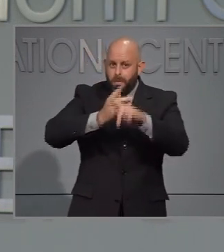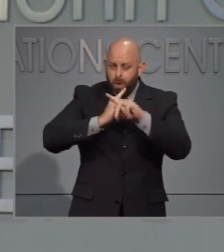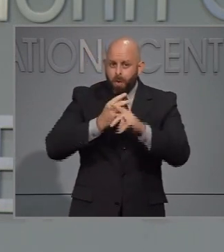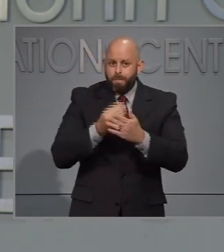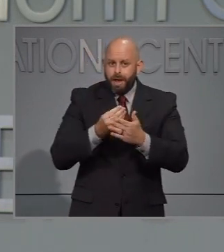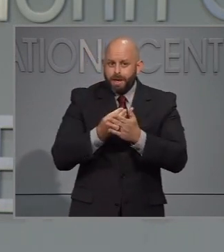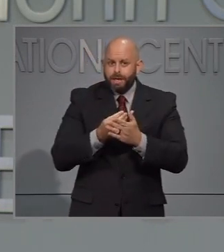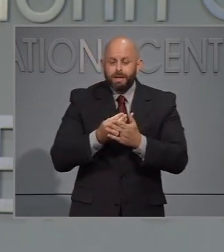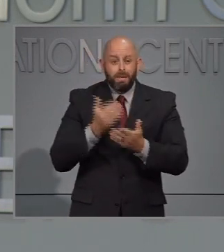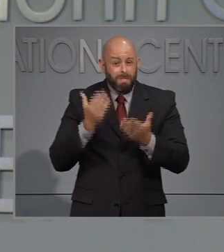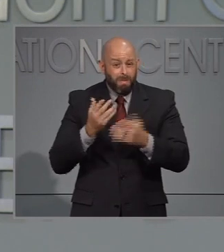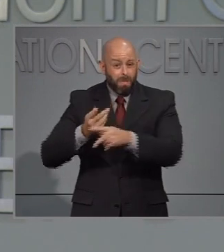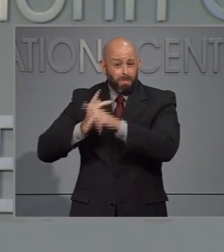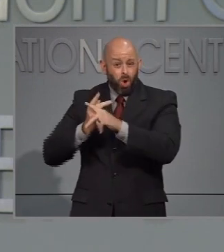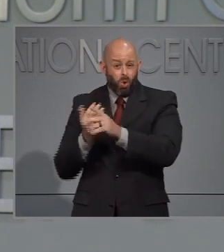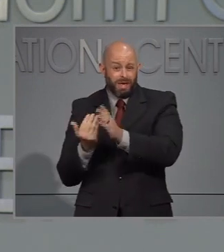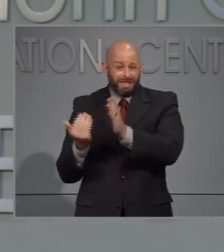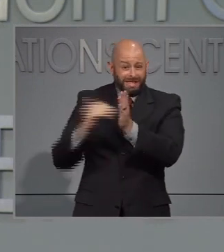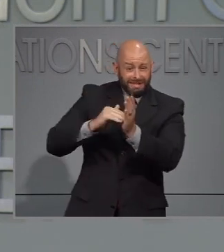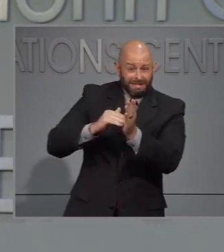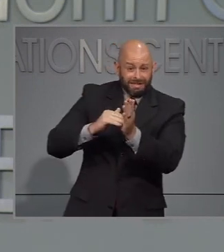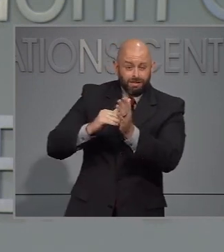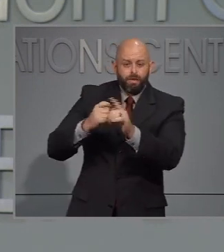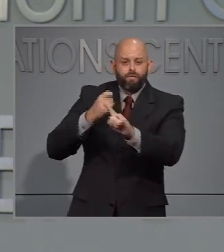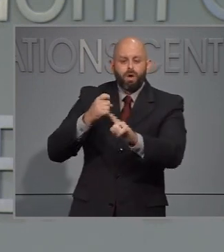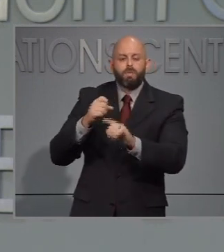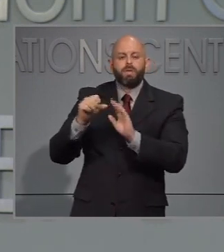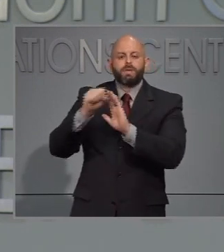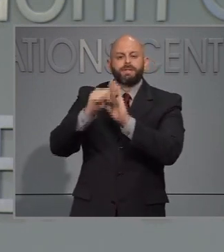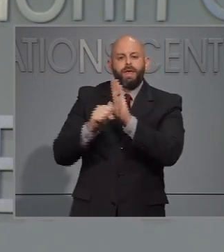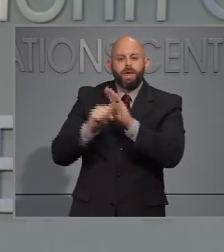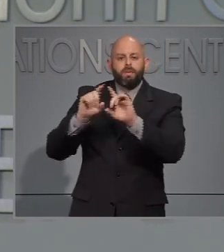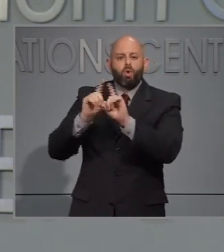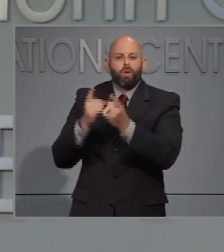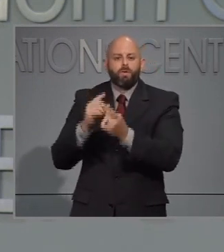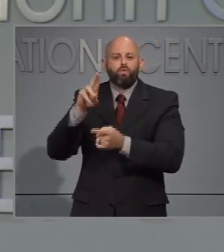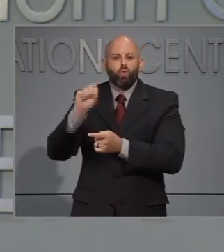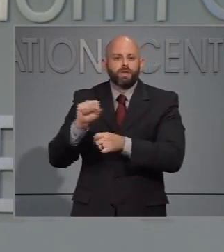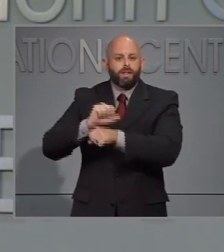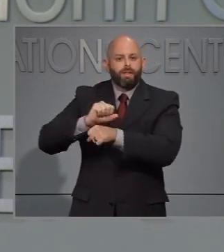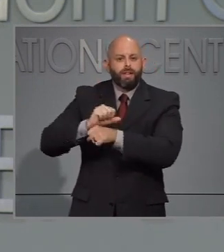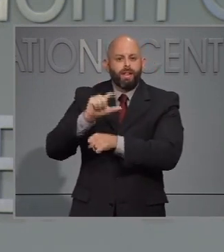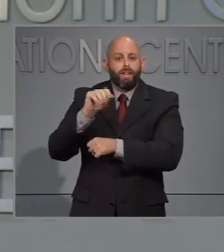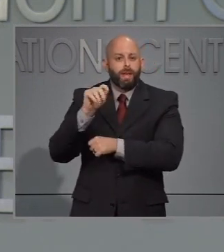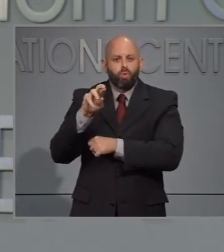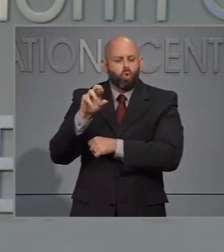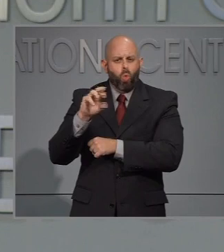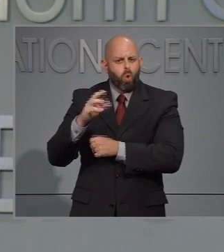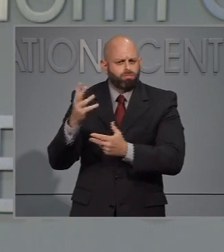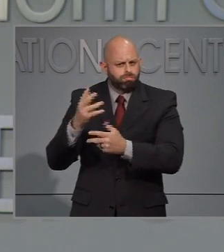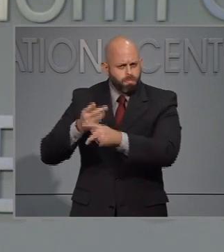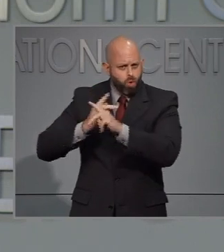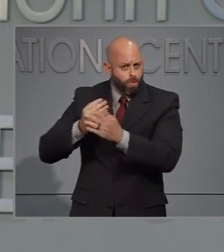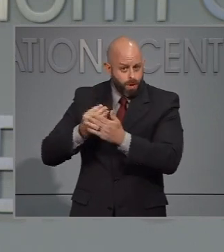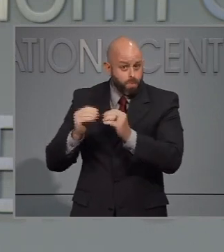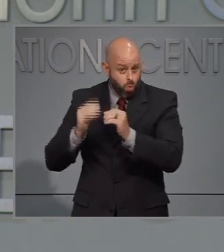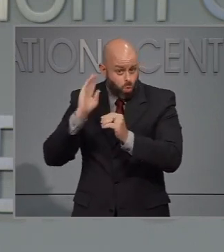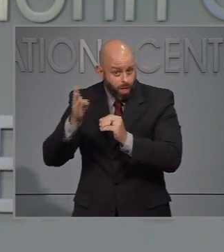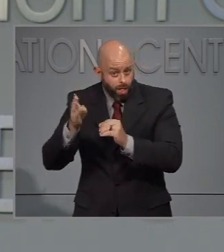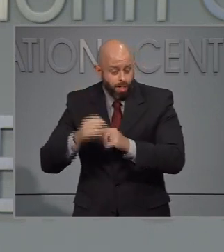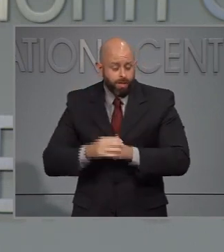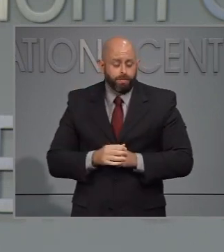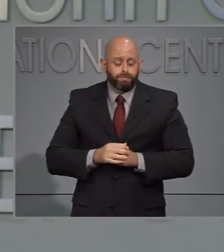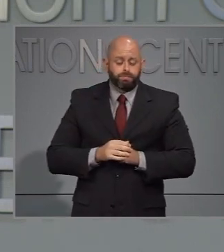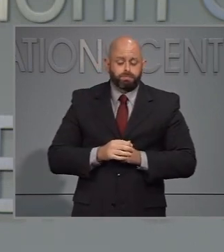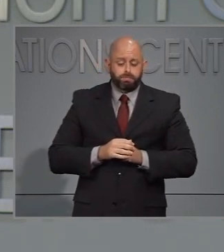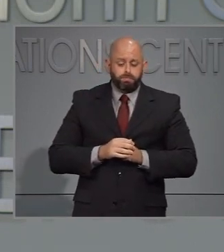again from the U.S. Labor or Treasury Department, or is that even a consideration? I don't think that we're in need of having to